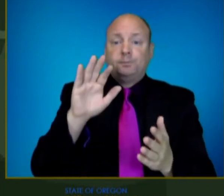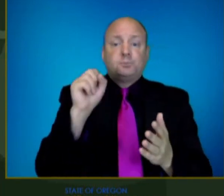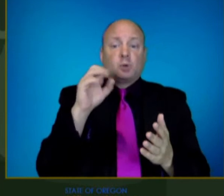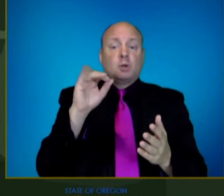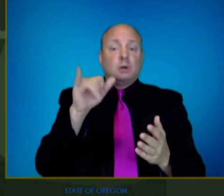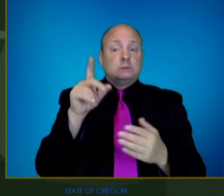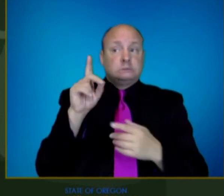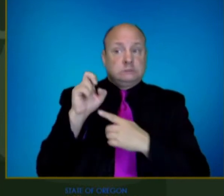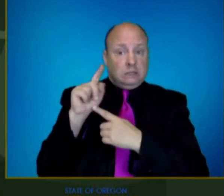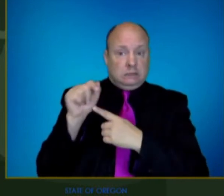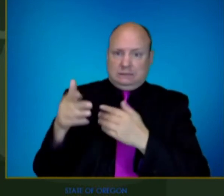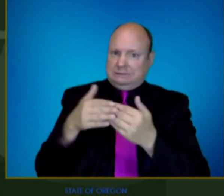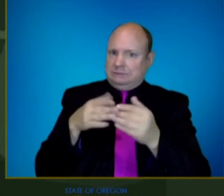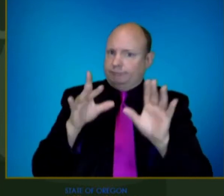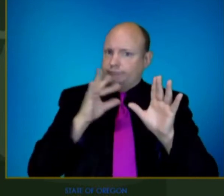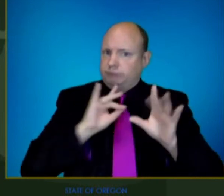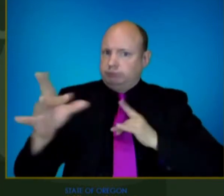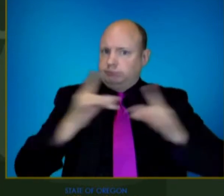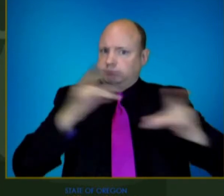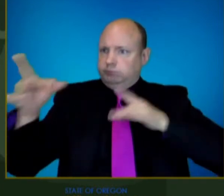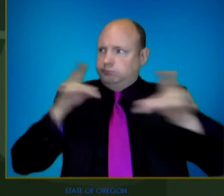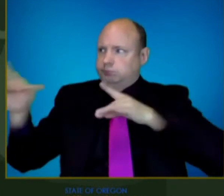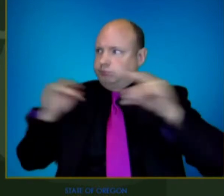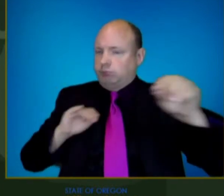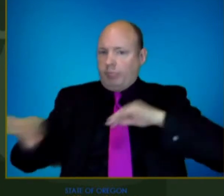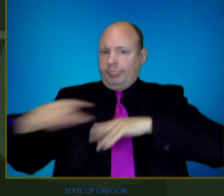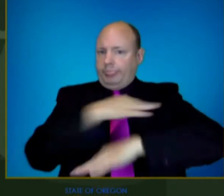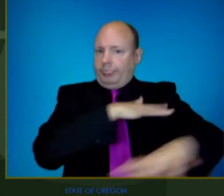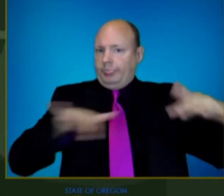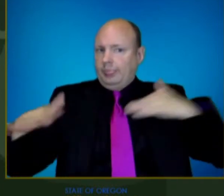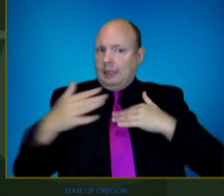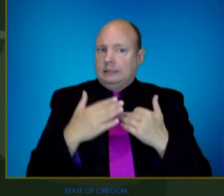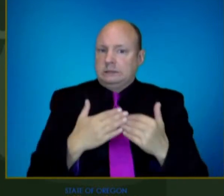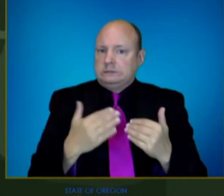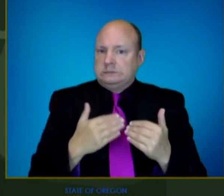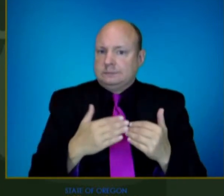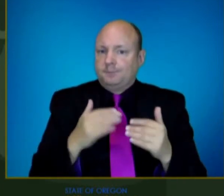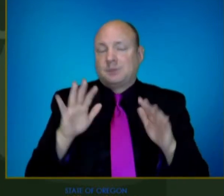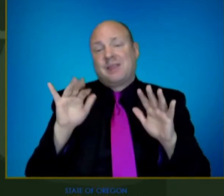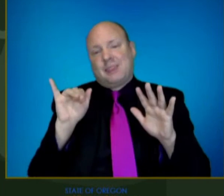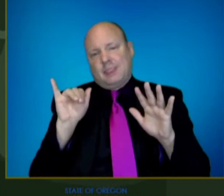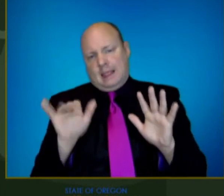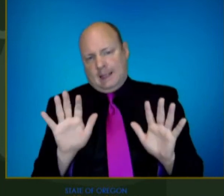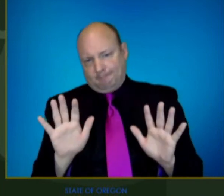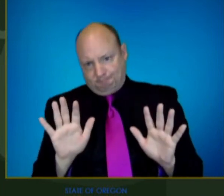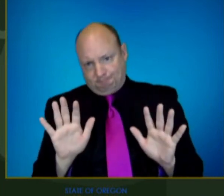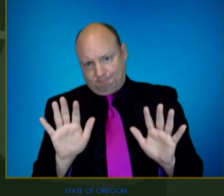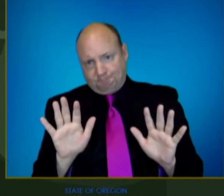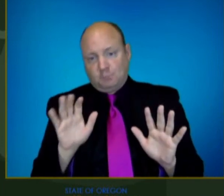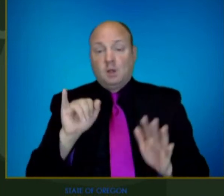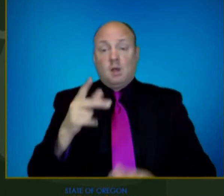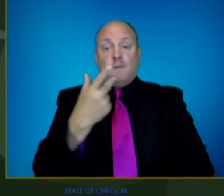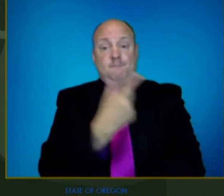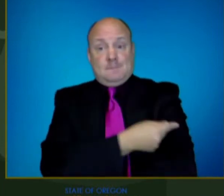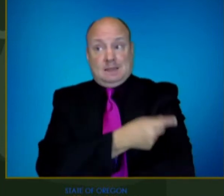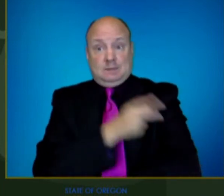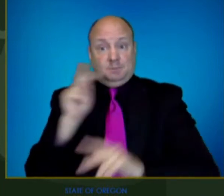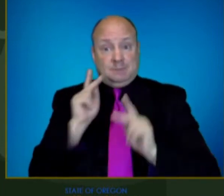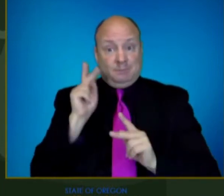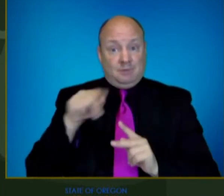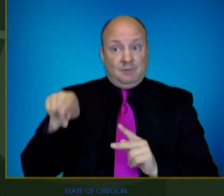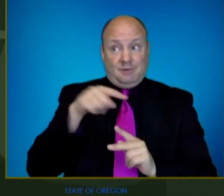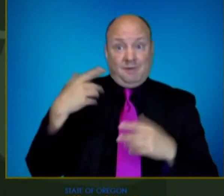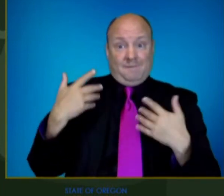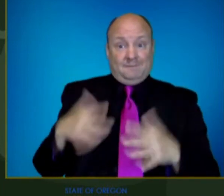variant, particularly the fact that that small number of vaccinated individuals who could still get